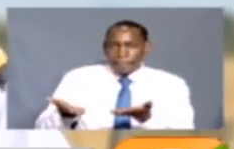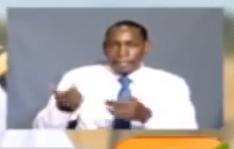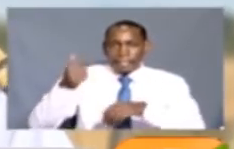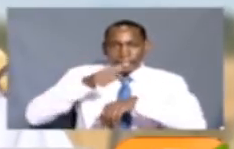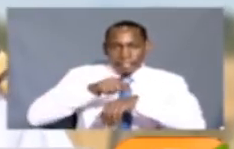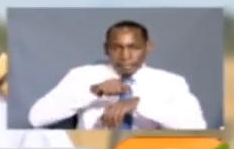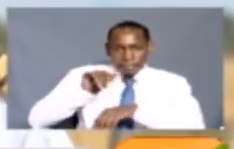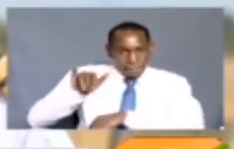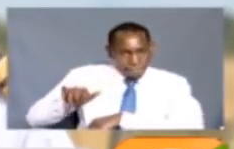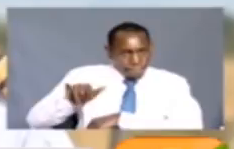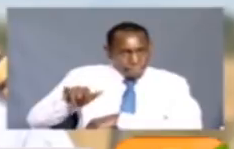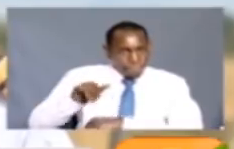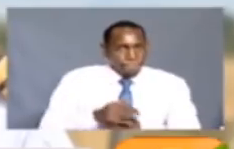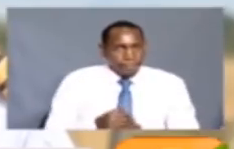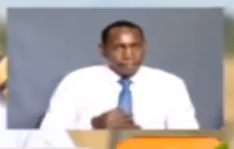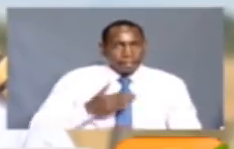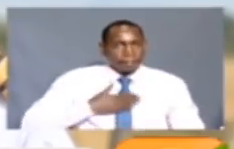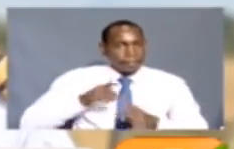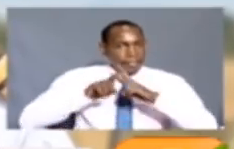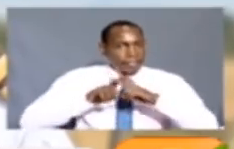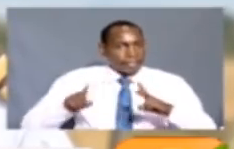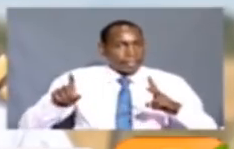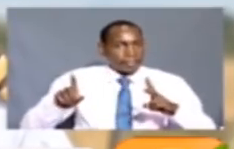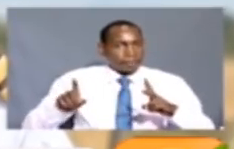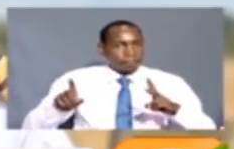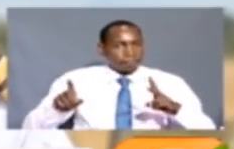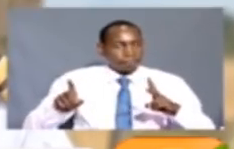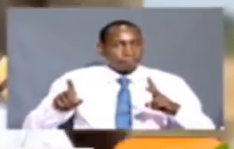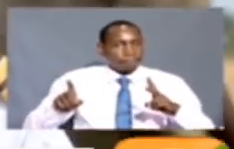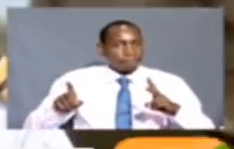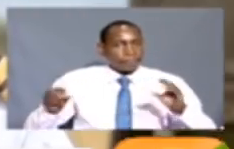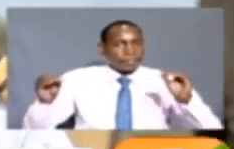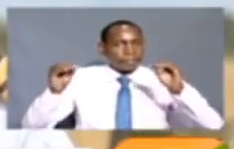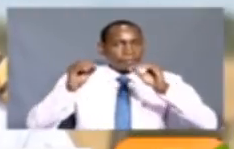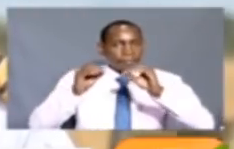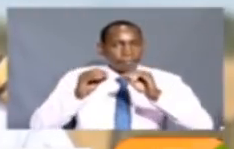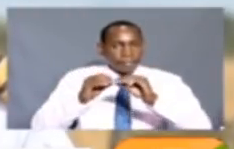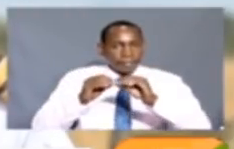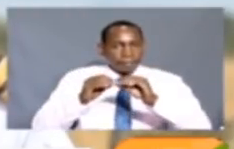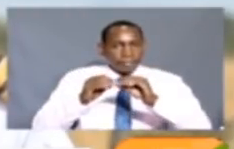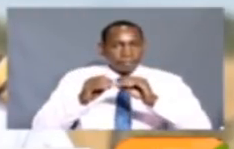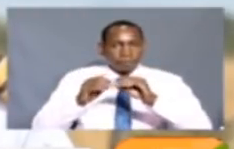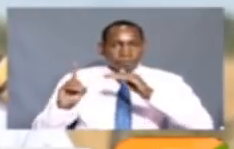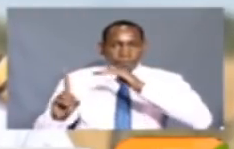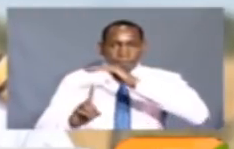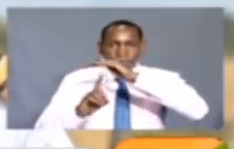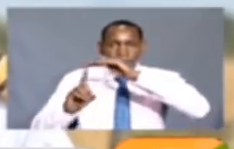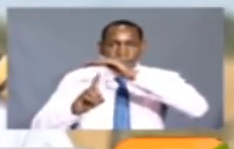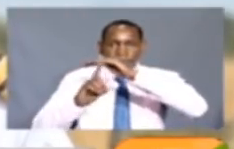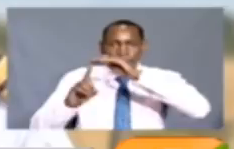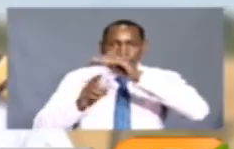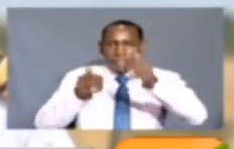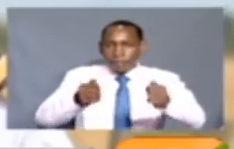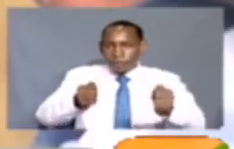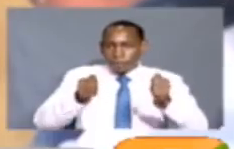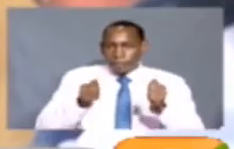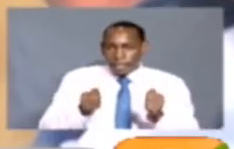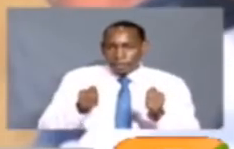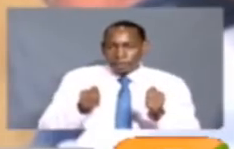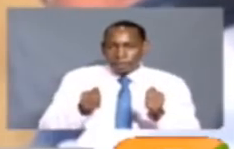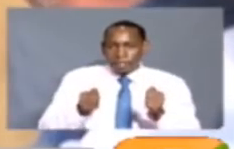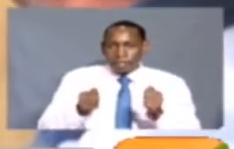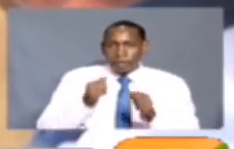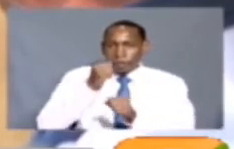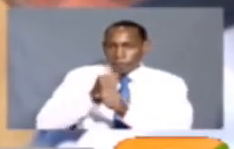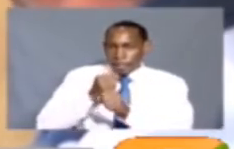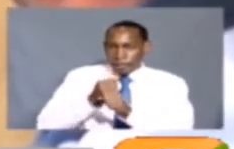that time, I started to meet some of the balloon pilots and that live and work out